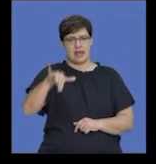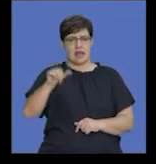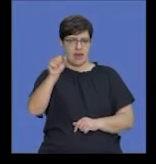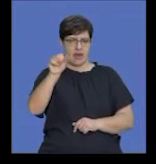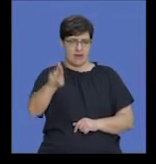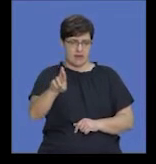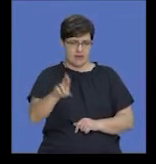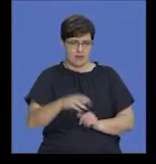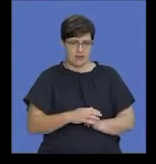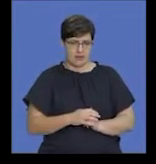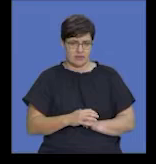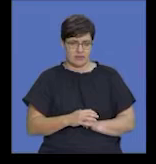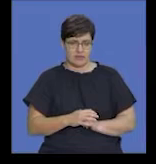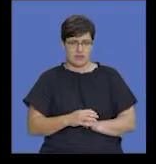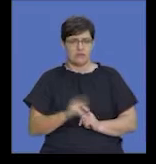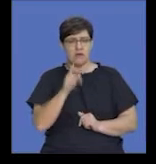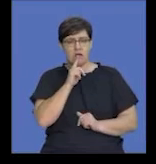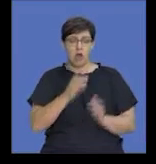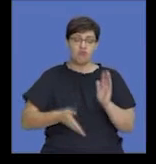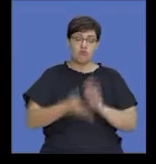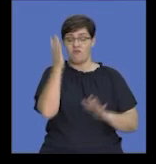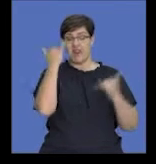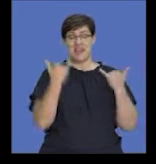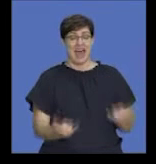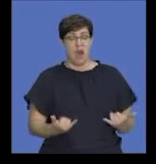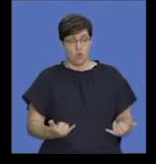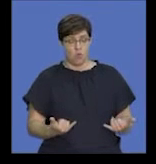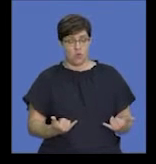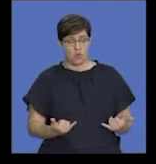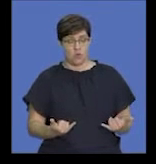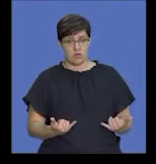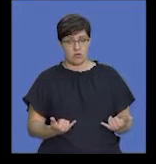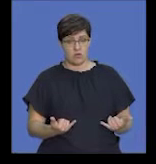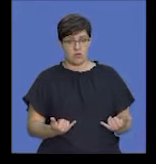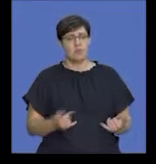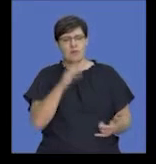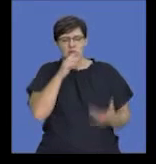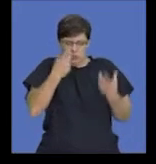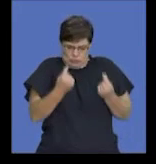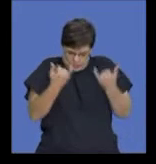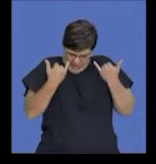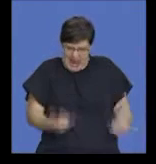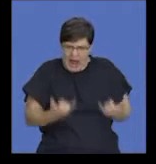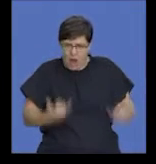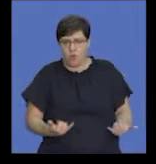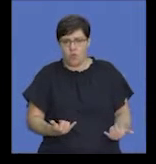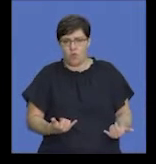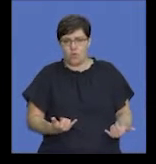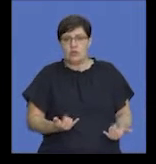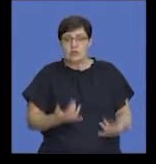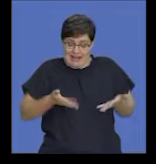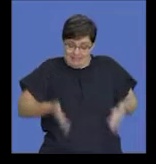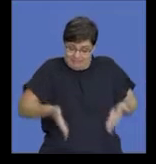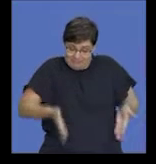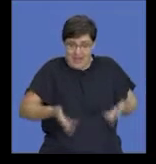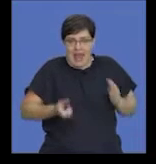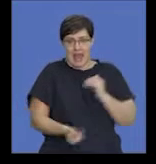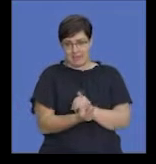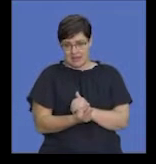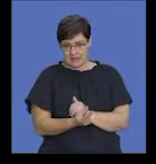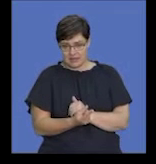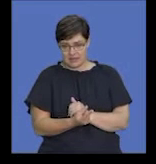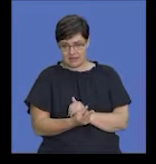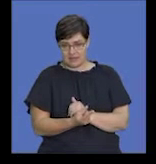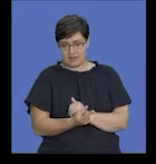Dyer. Here, go for it now. This is something more current. It's sort of something that's happening in the